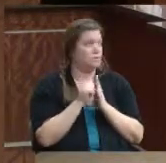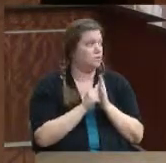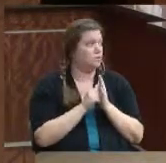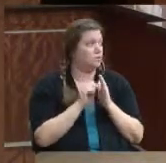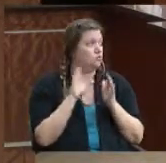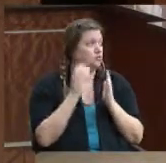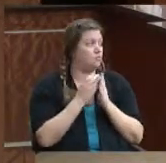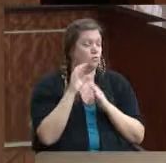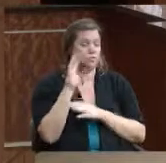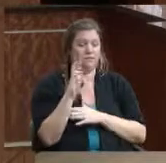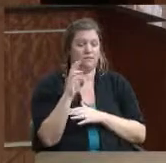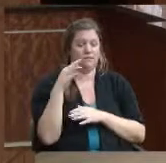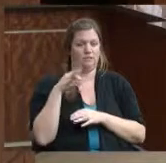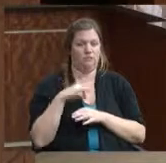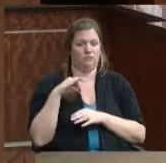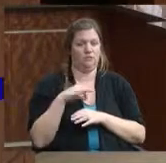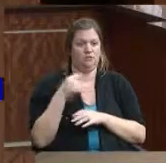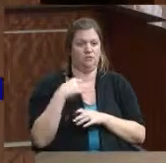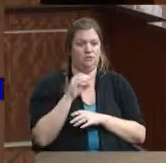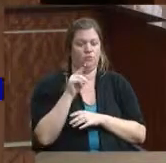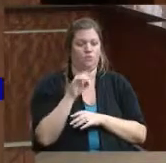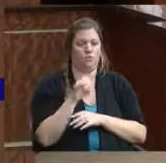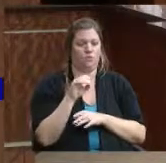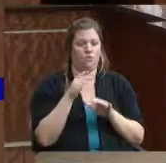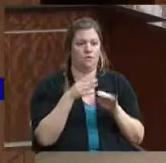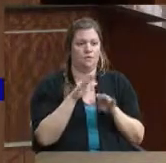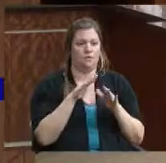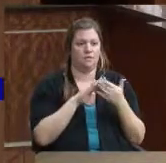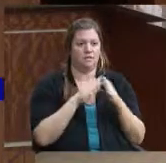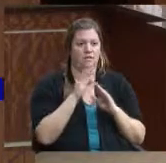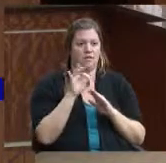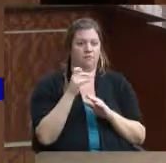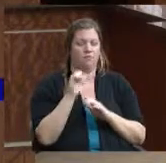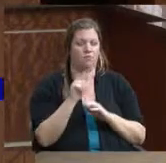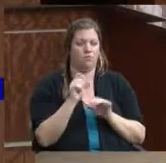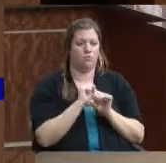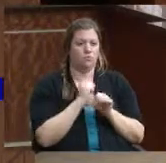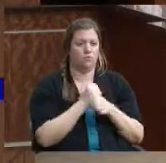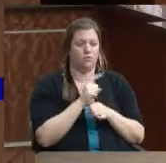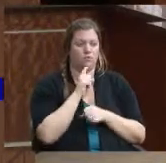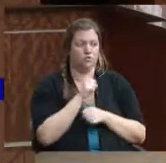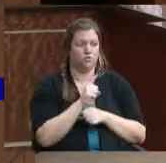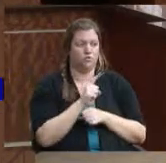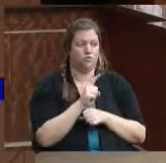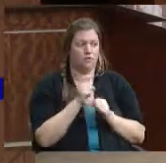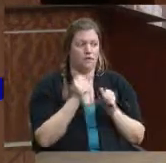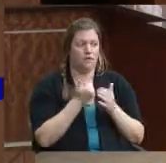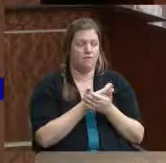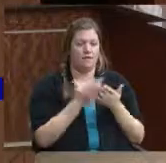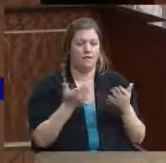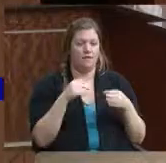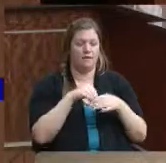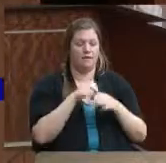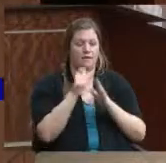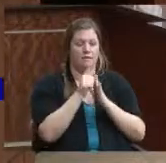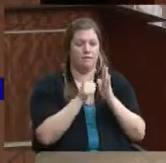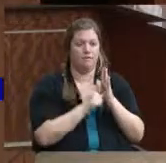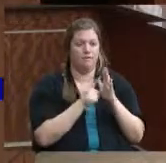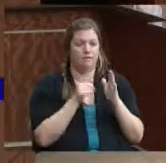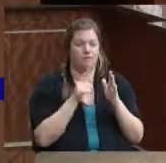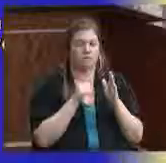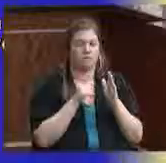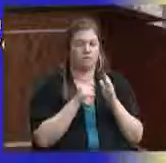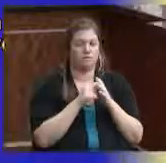Chapter 6, Elections, of the Code of the City of Laurel to make certain violations of election laws municipal